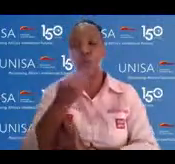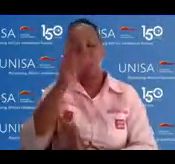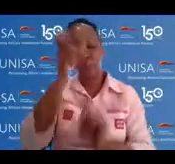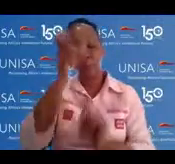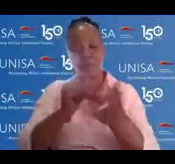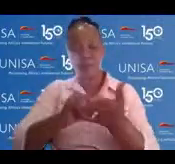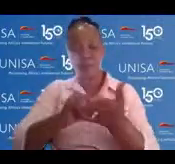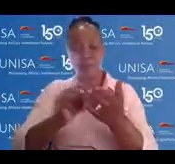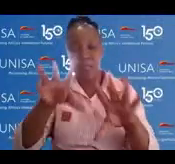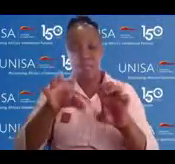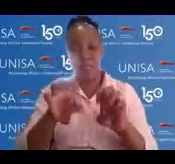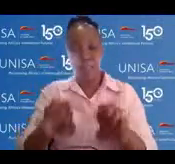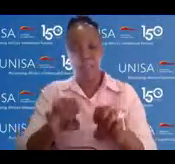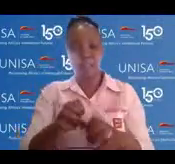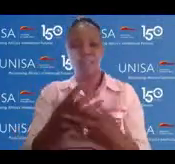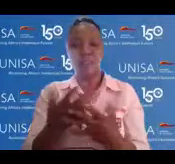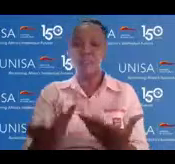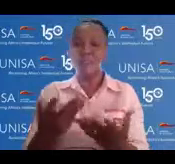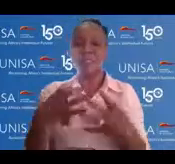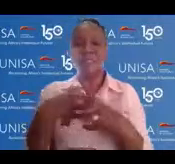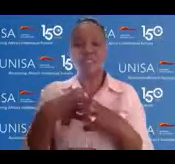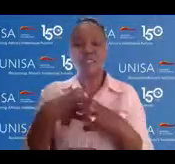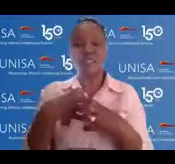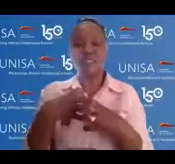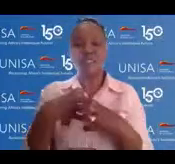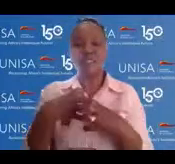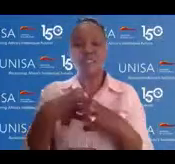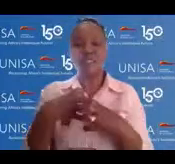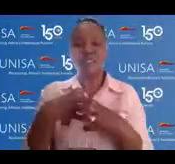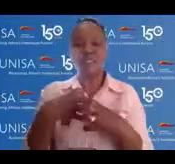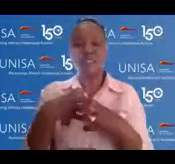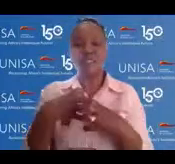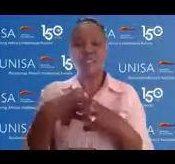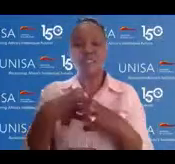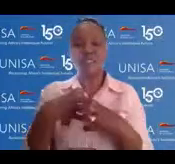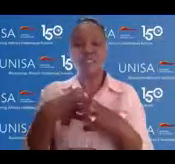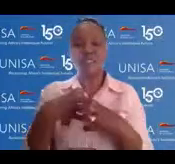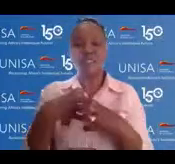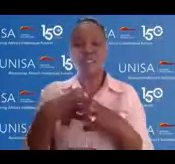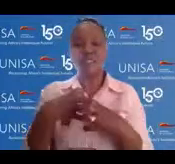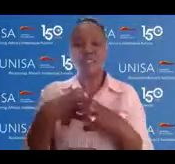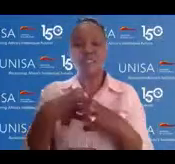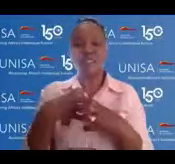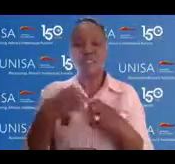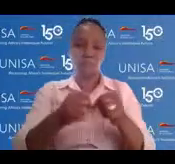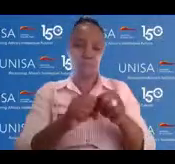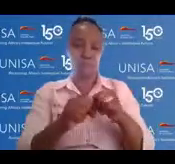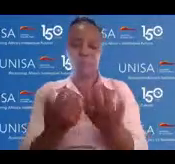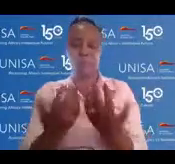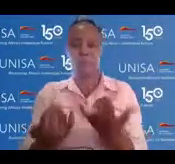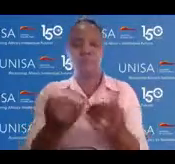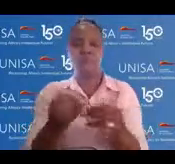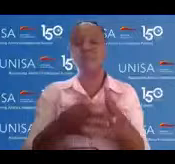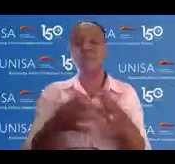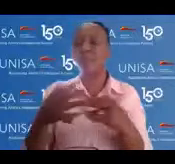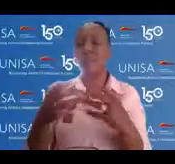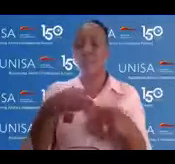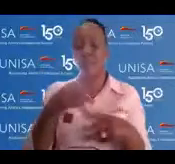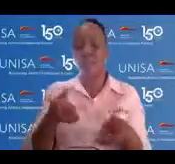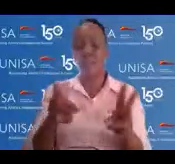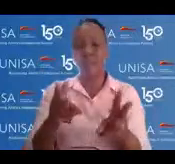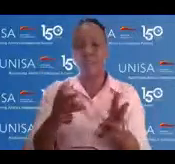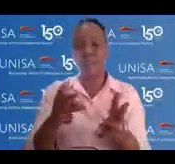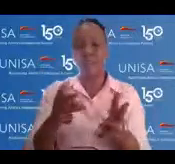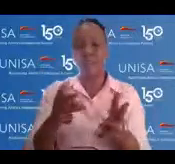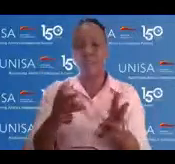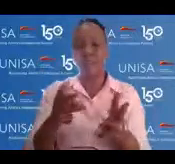suppose the stress of examination will cause a lot of relationships to break up now. But anyway, let's just keep your profile photo going. Lucas, you ready? Yes, Doc,